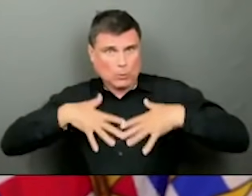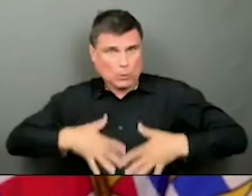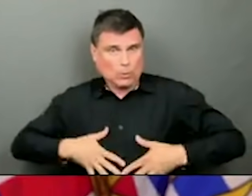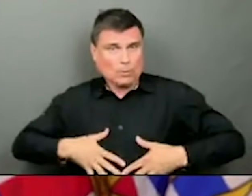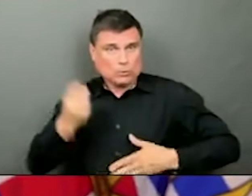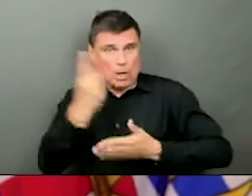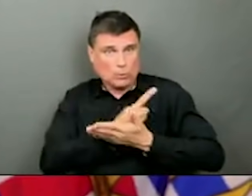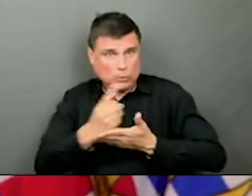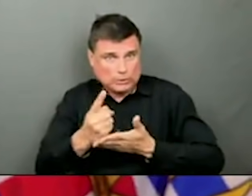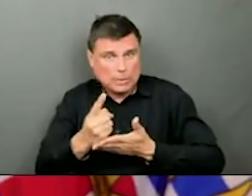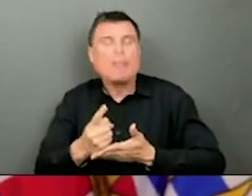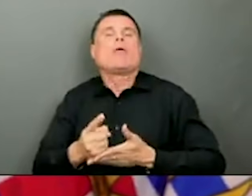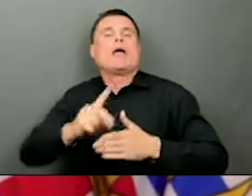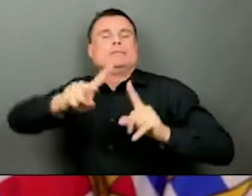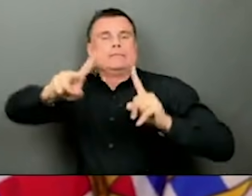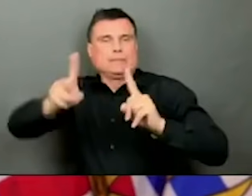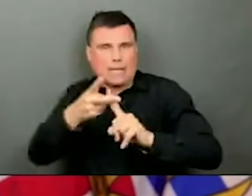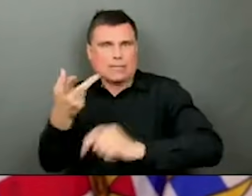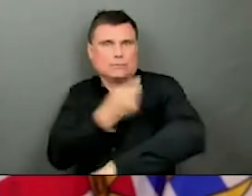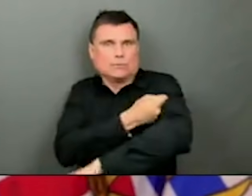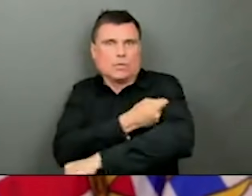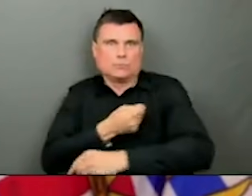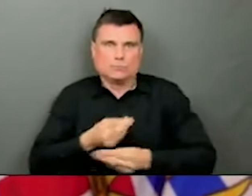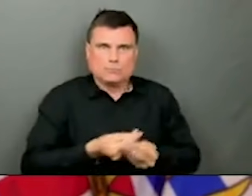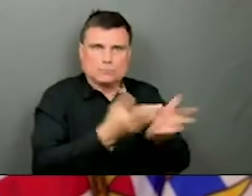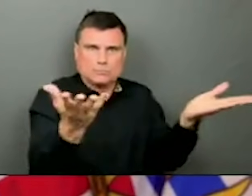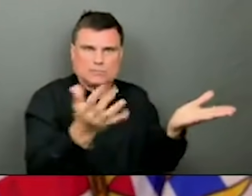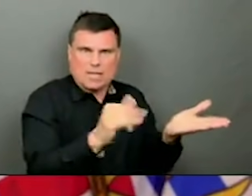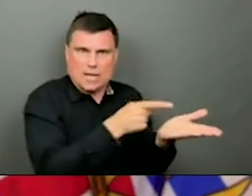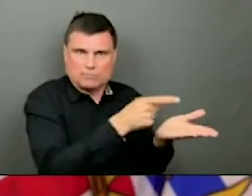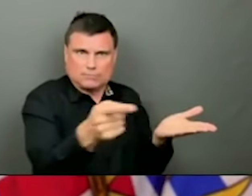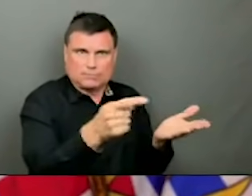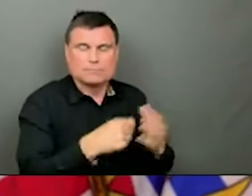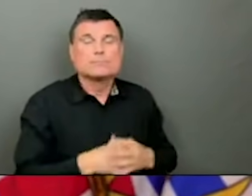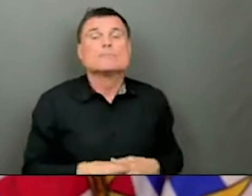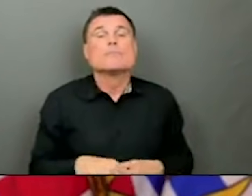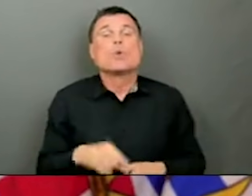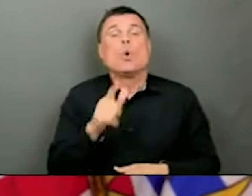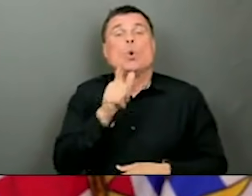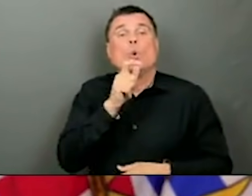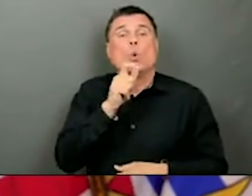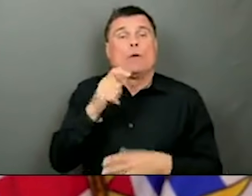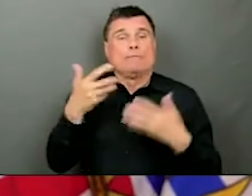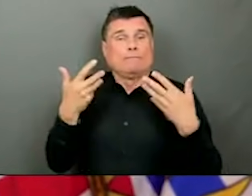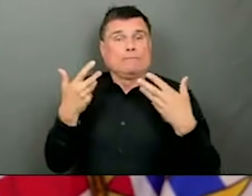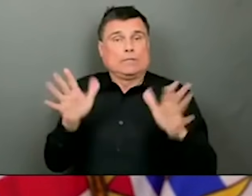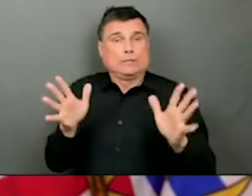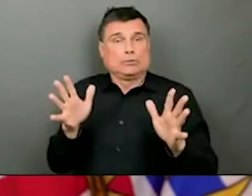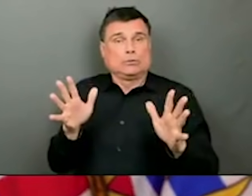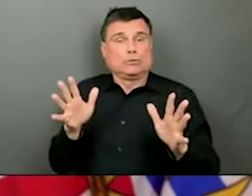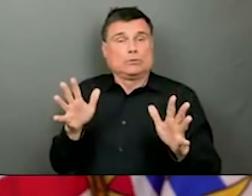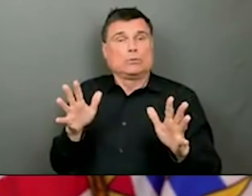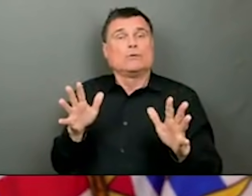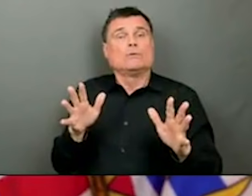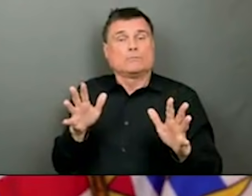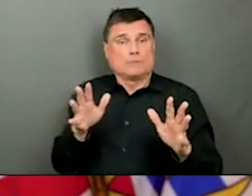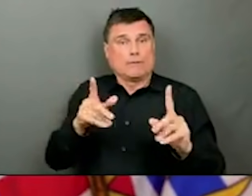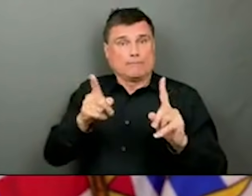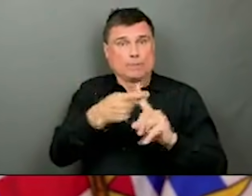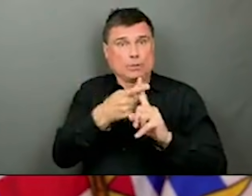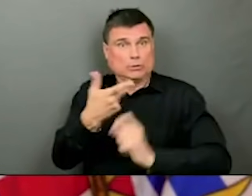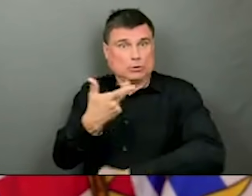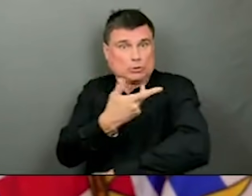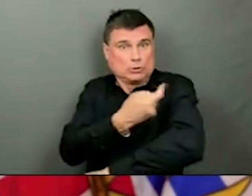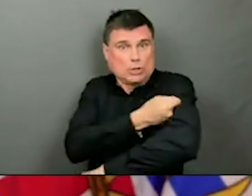have received their first dose, you will have the option of receiving your second dose of AstraZeneca. And I know that's